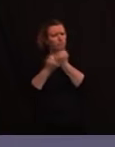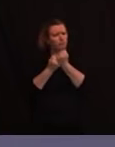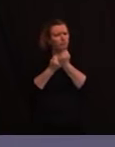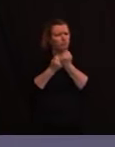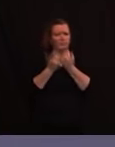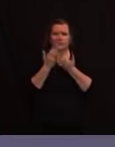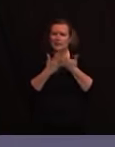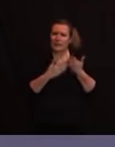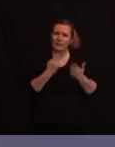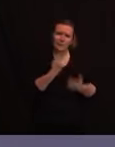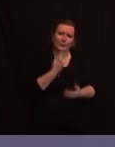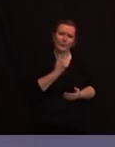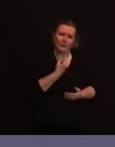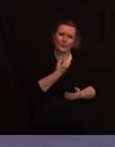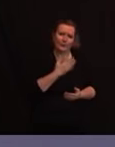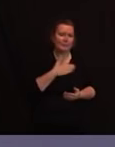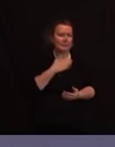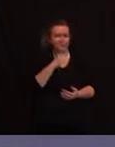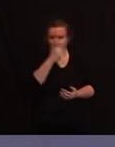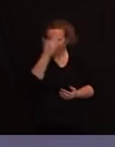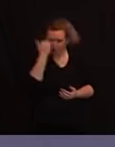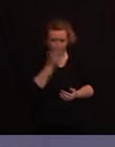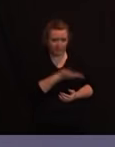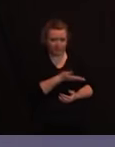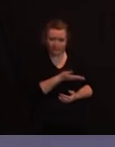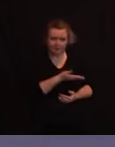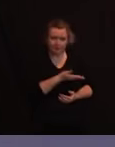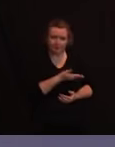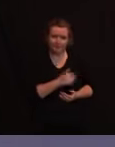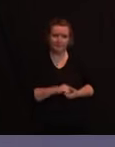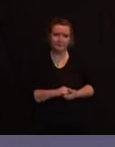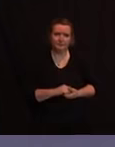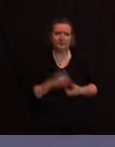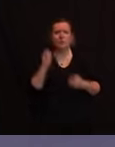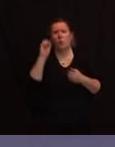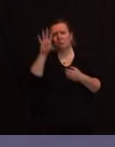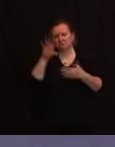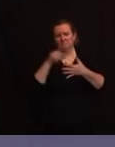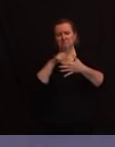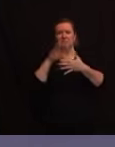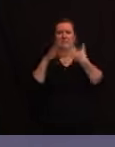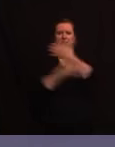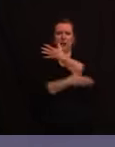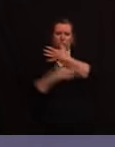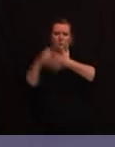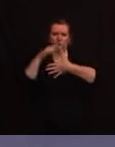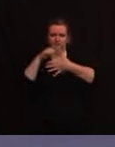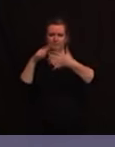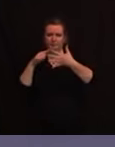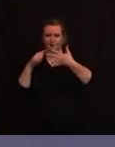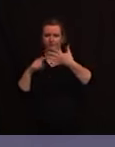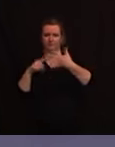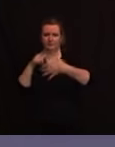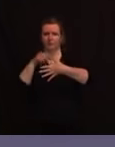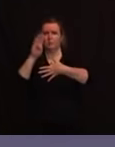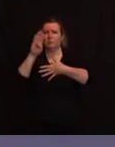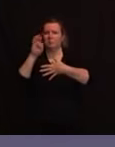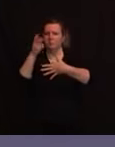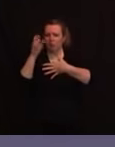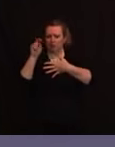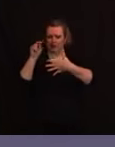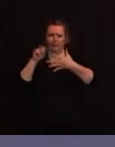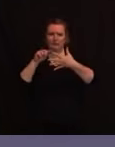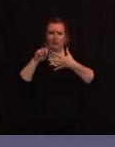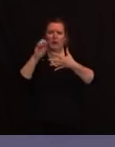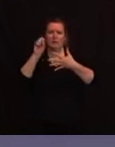point. Counties, again, the top 5 total cases continue to be the same 5. Bergen, in order, Bergen, Essex,